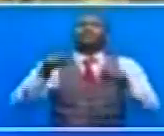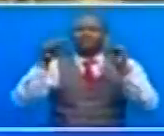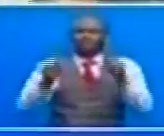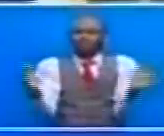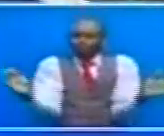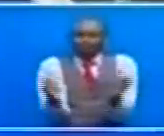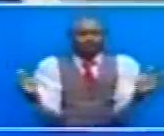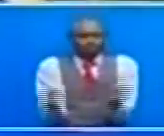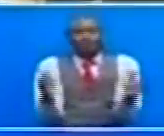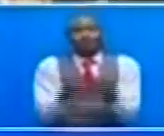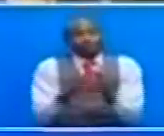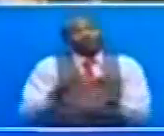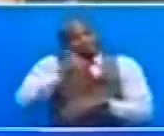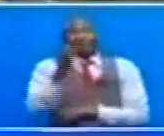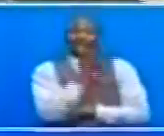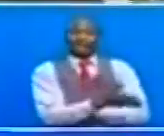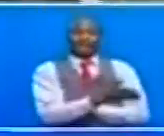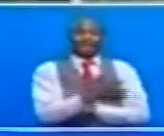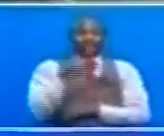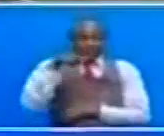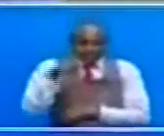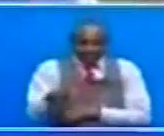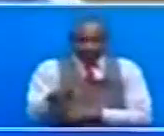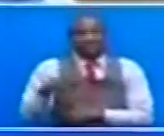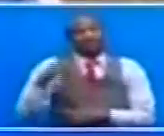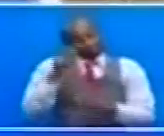the middle of an urban area, and he's just not a dairy